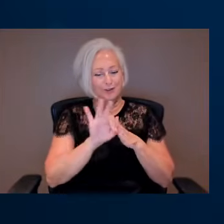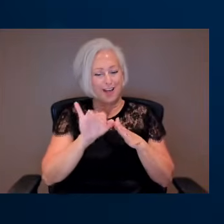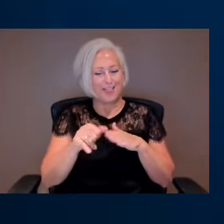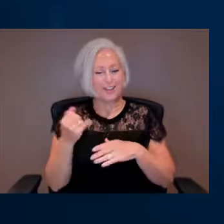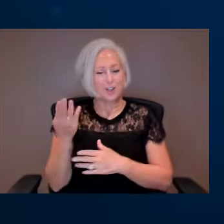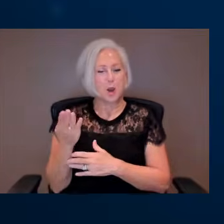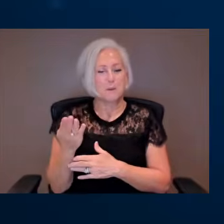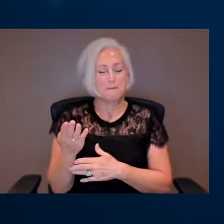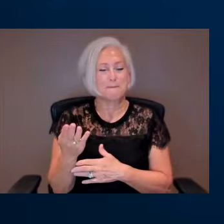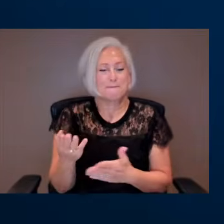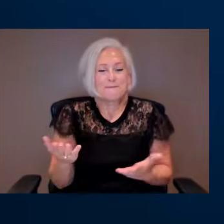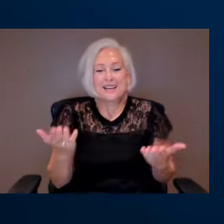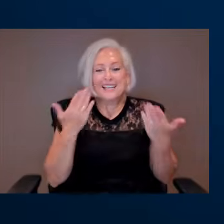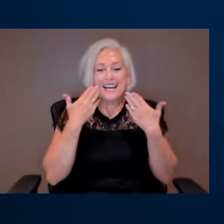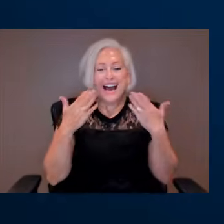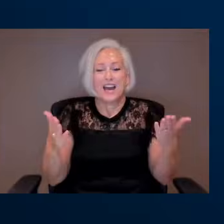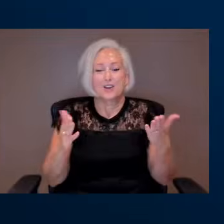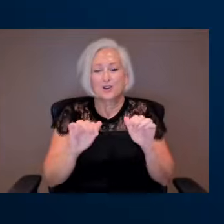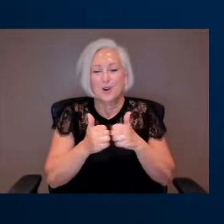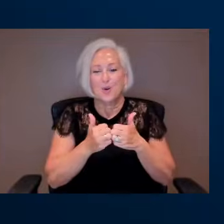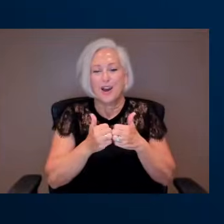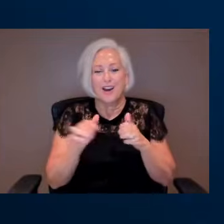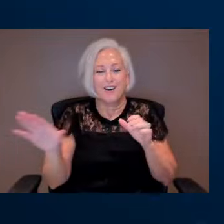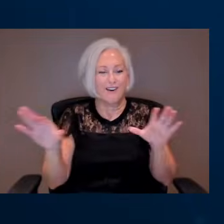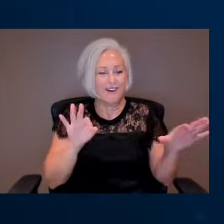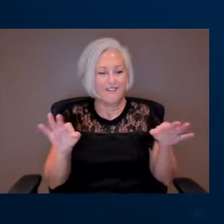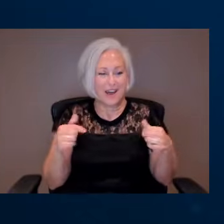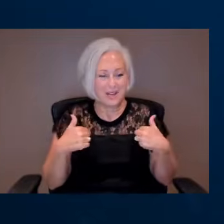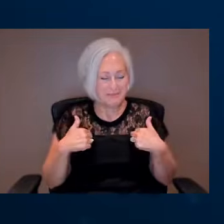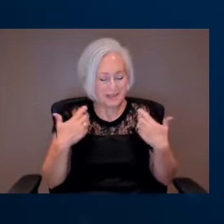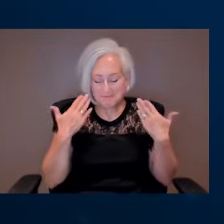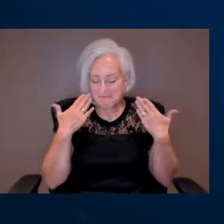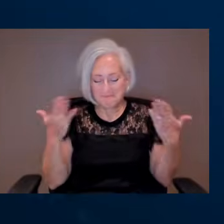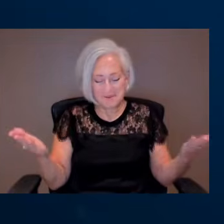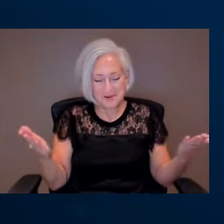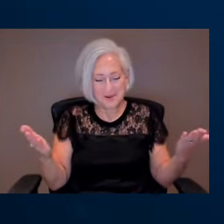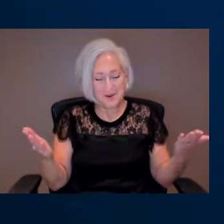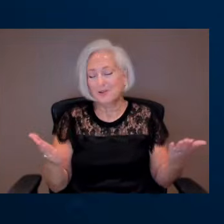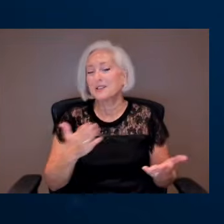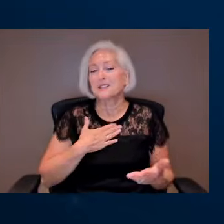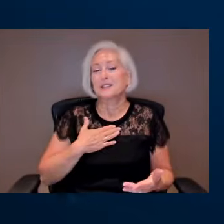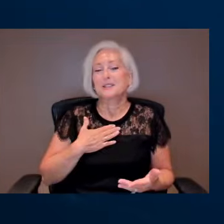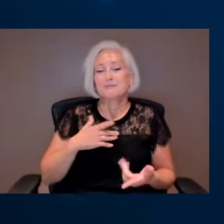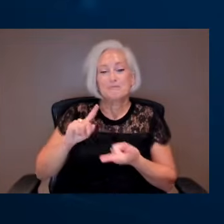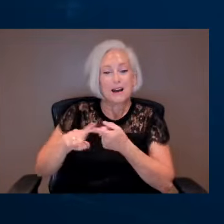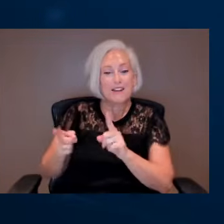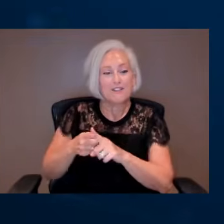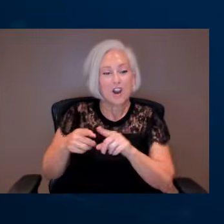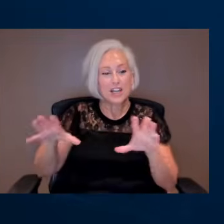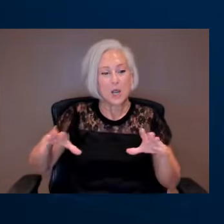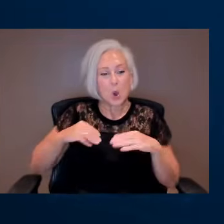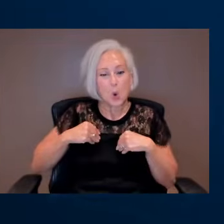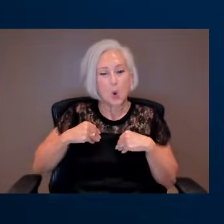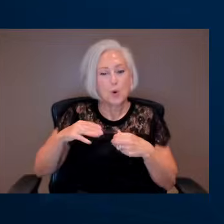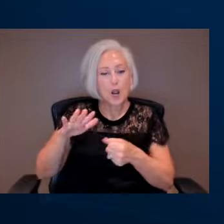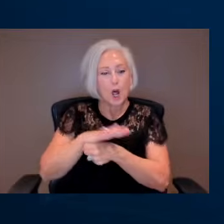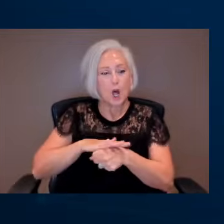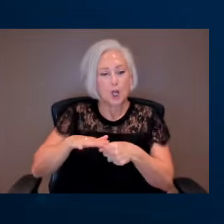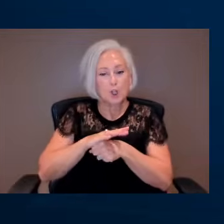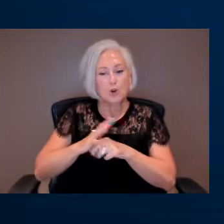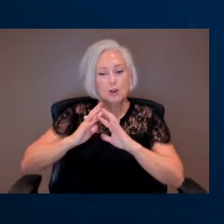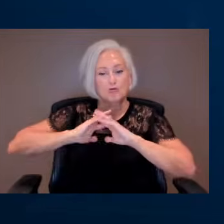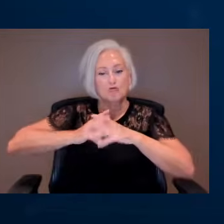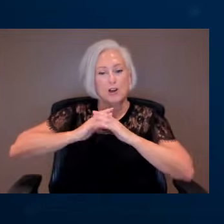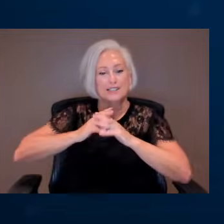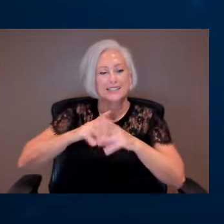I don't know how these things find me, but I have a friend of mine who owns a local wrestling